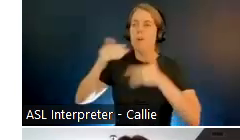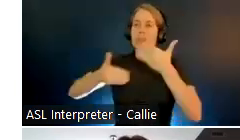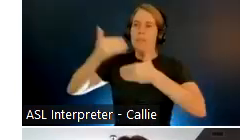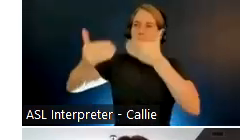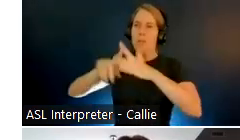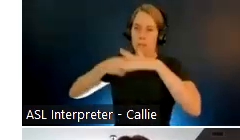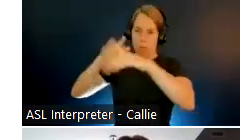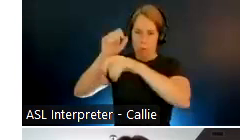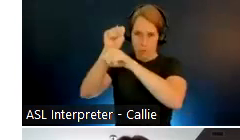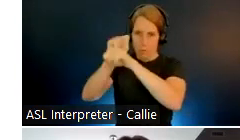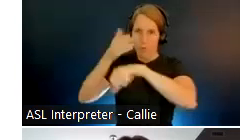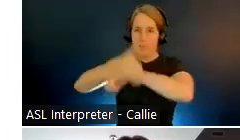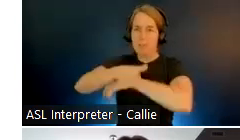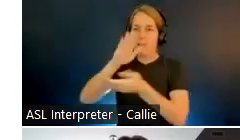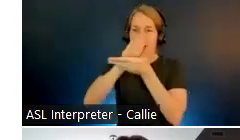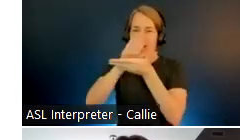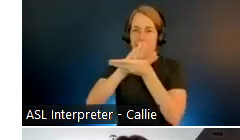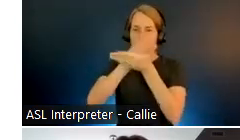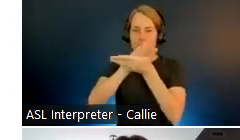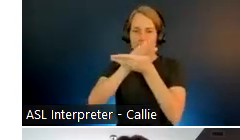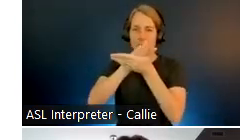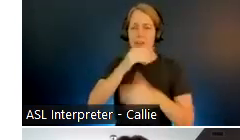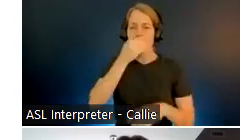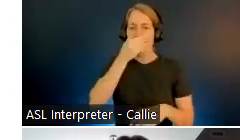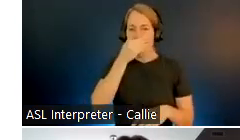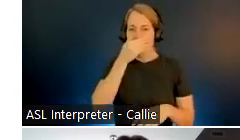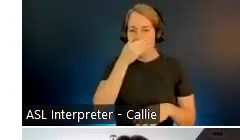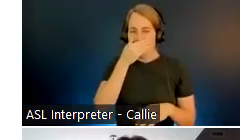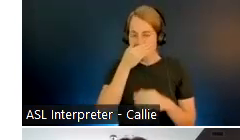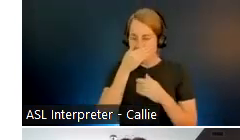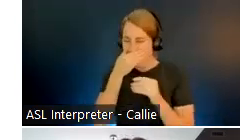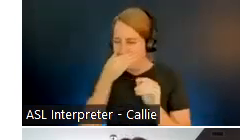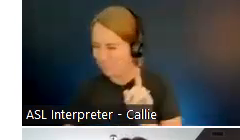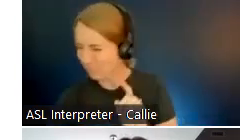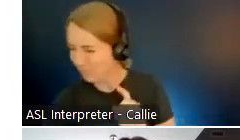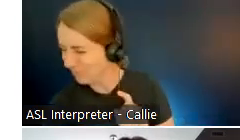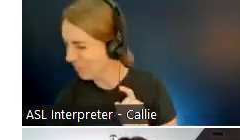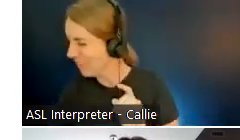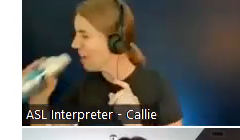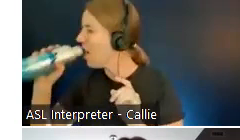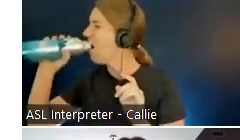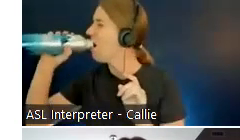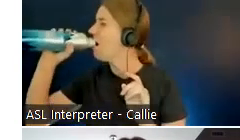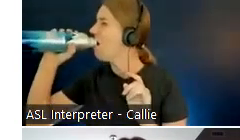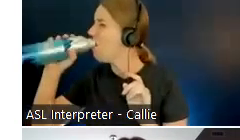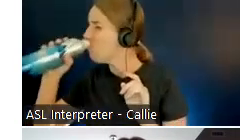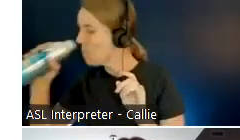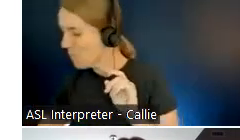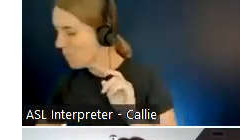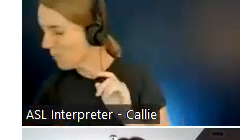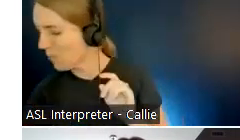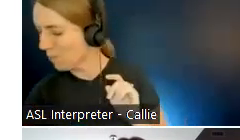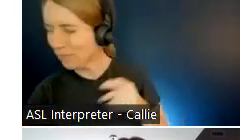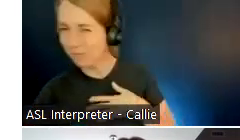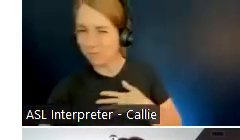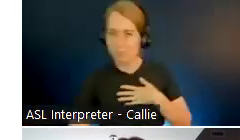school. What you really don't want to see is the student getting lots of services and making